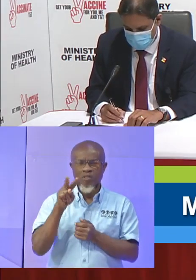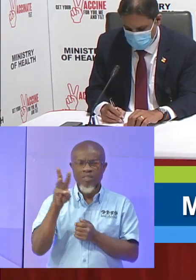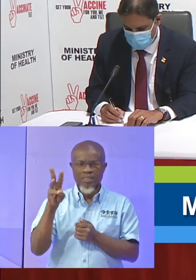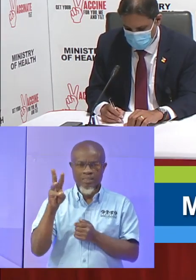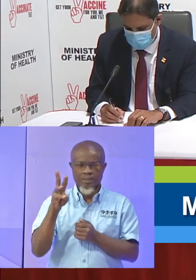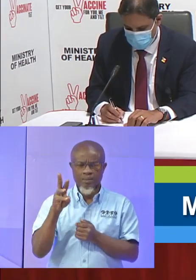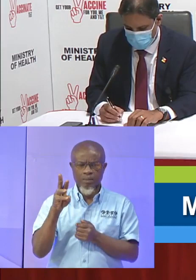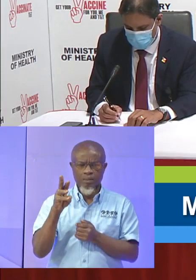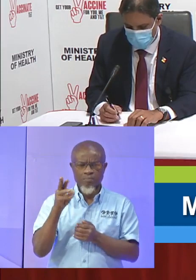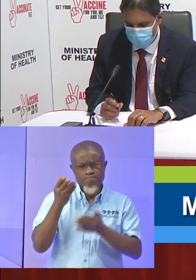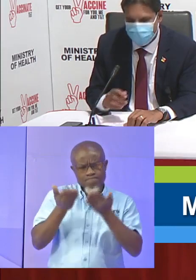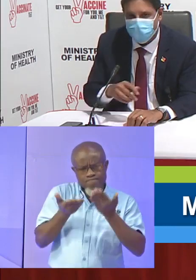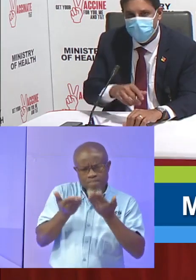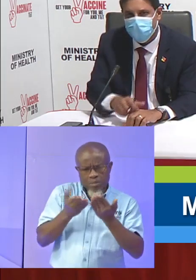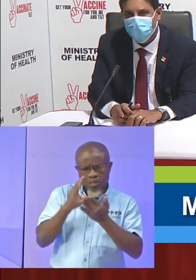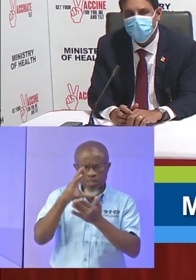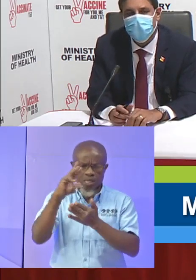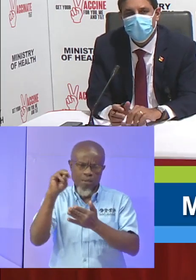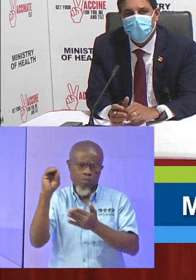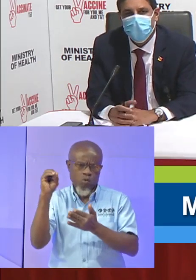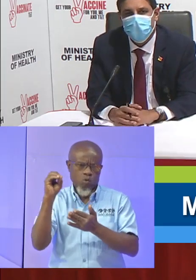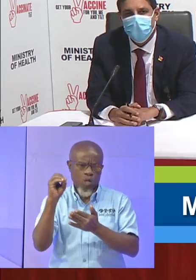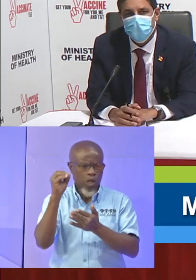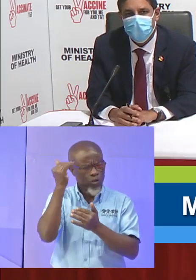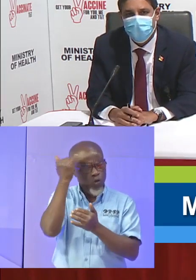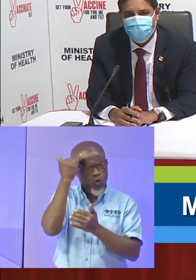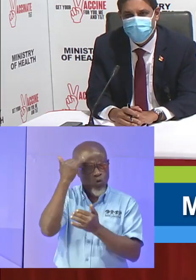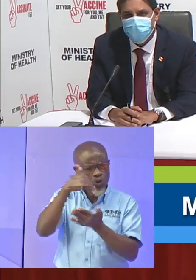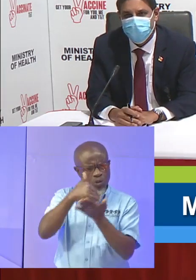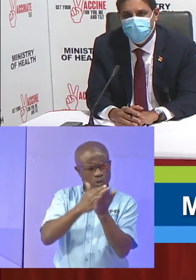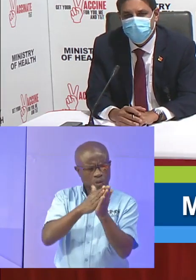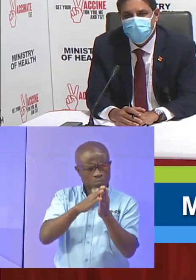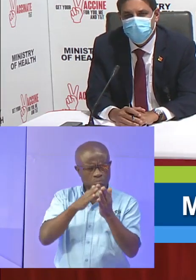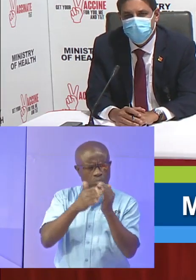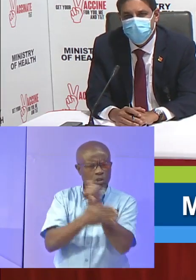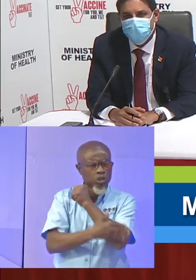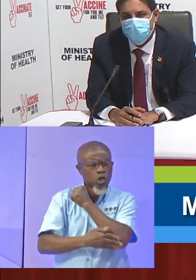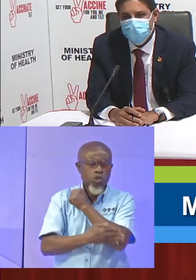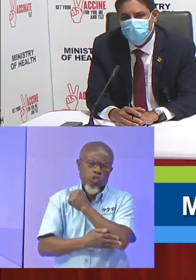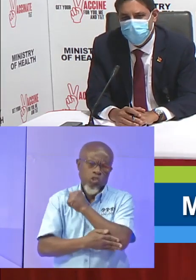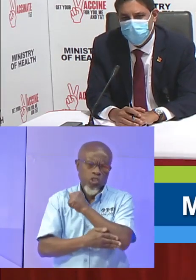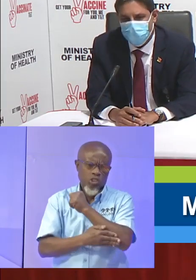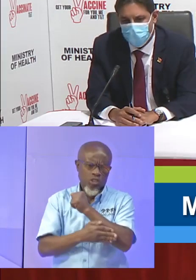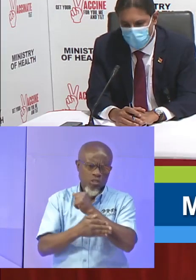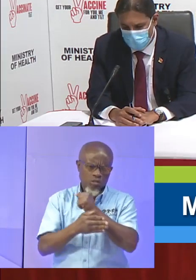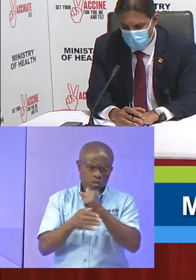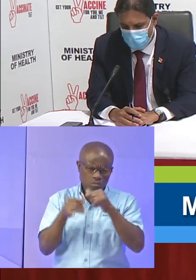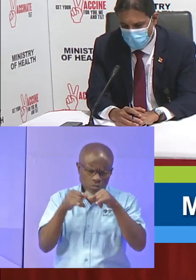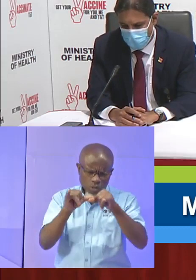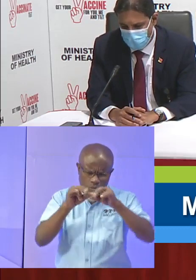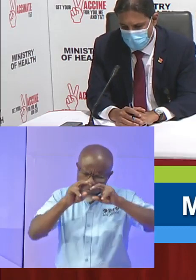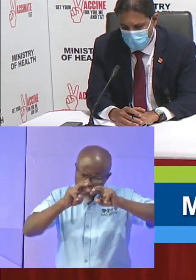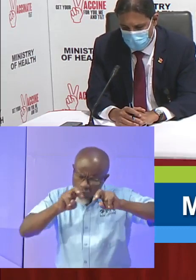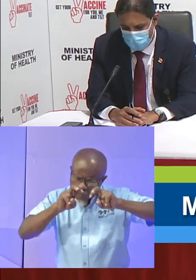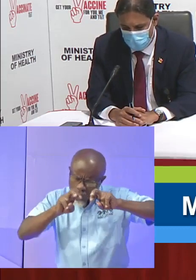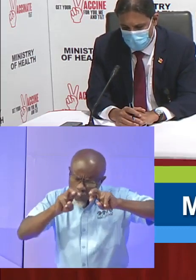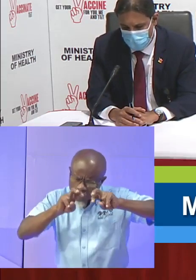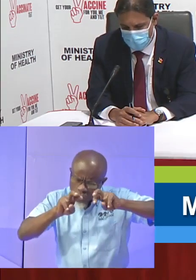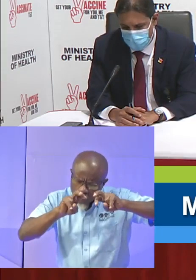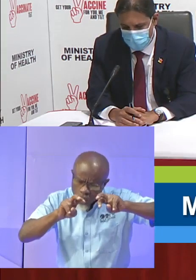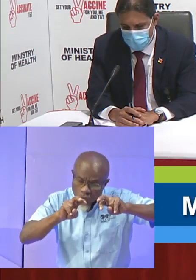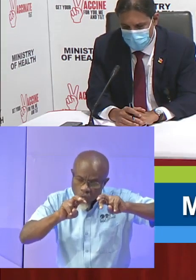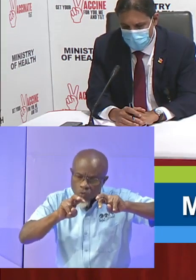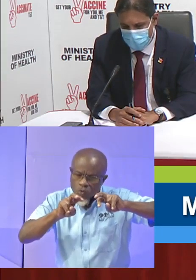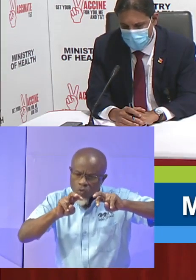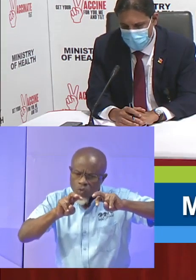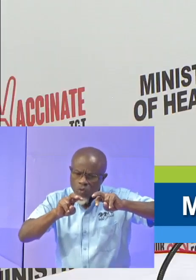maybe the CMO can answer this question. CMO, I know some countries, they are keeping a track in terms of their breakthrough infections,